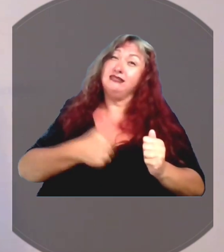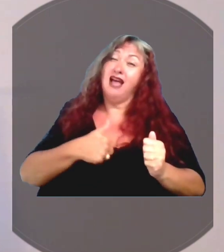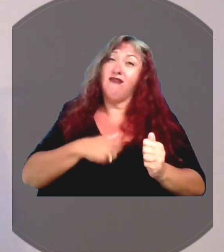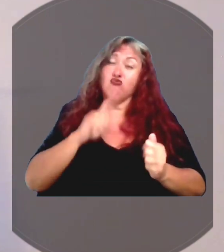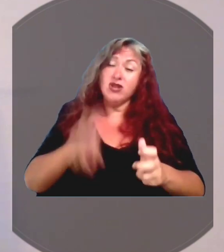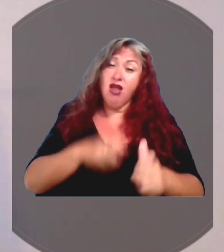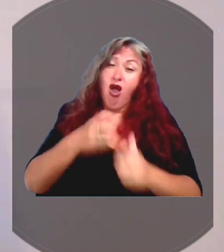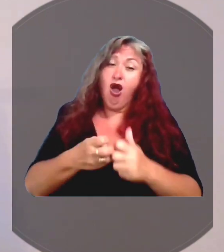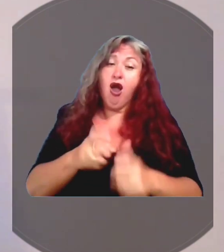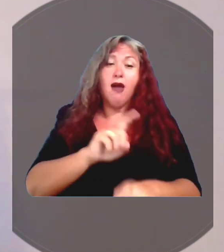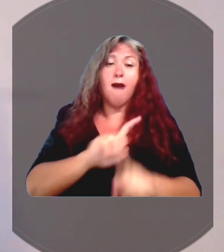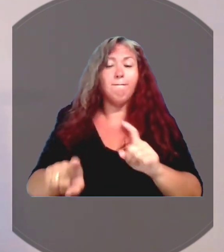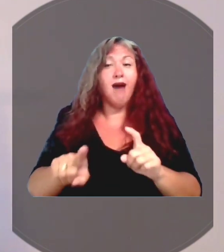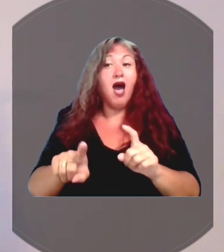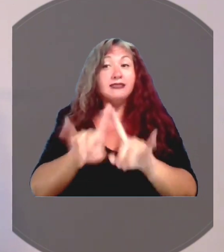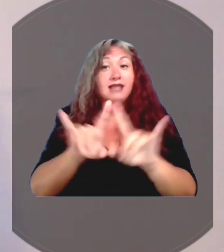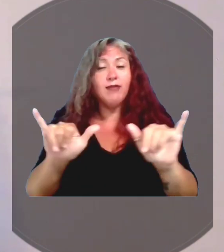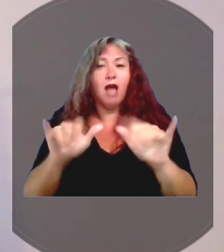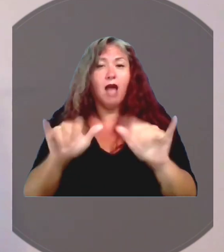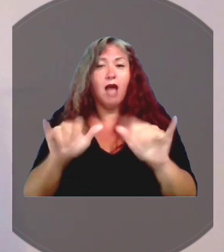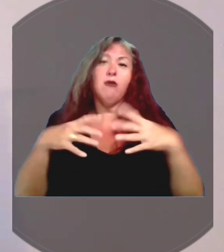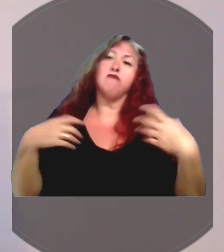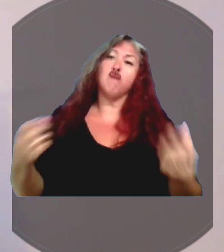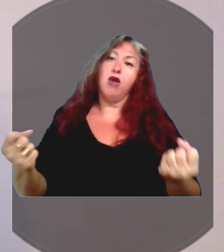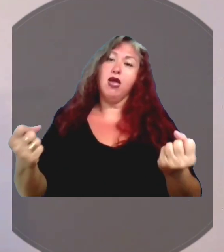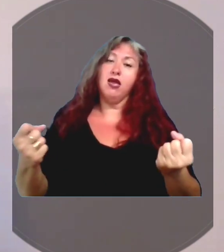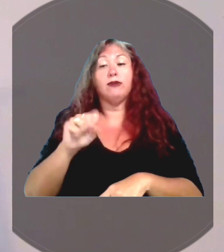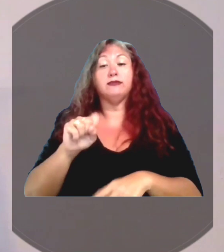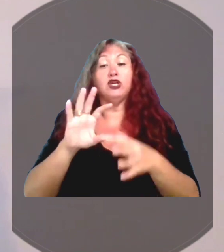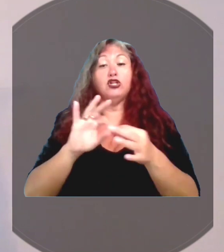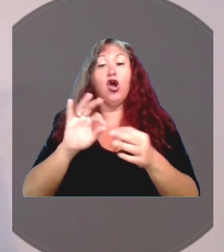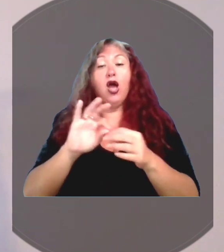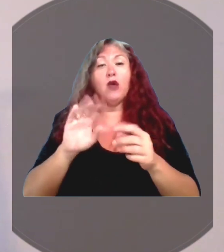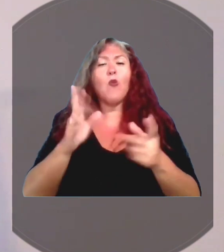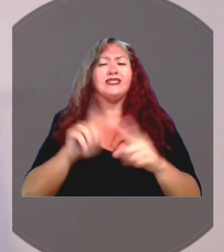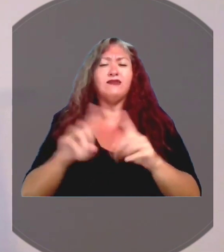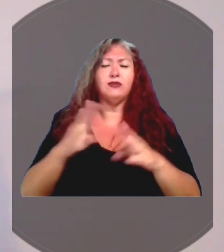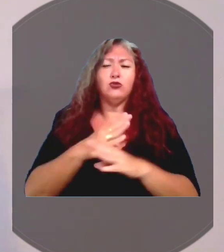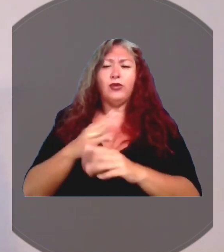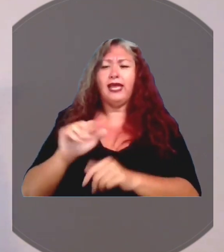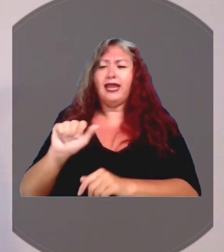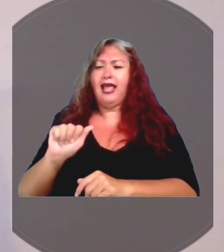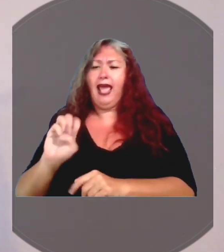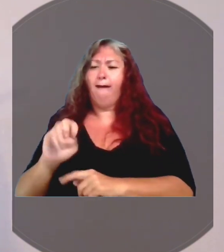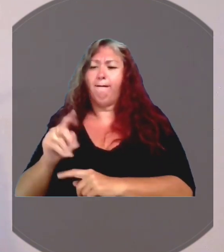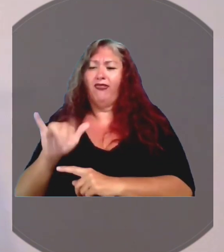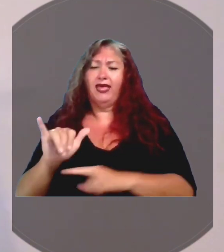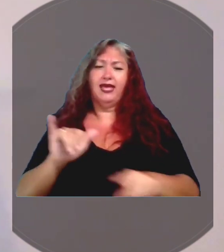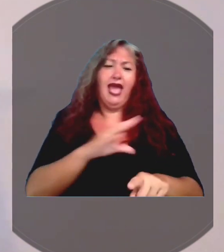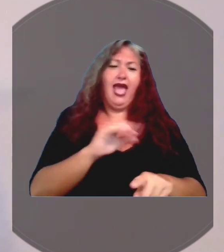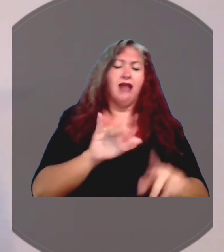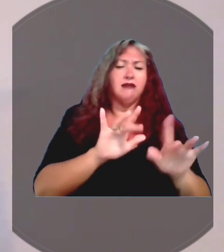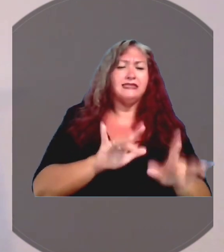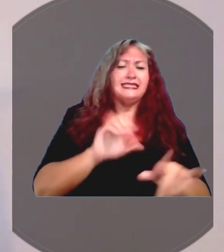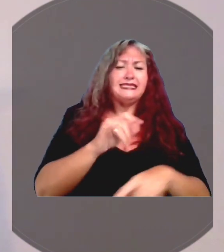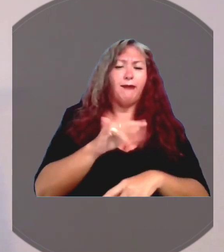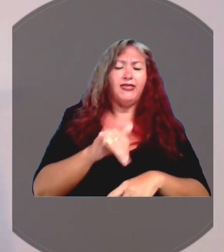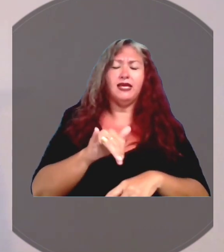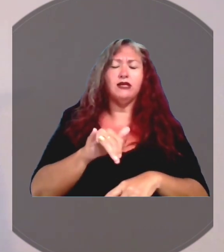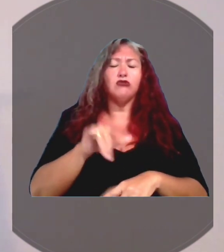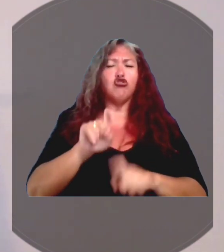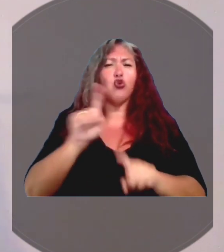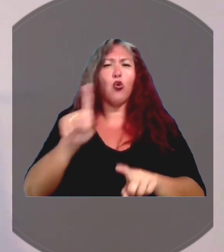more remarkable. I am in awe of you, each and every one of you. I